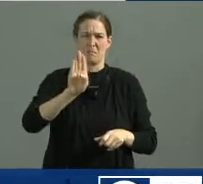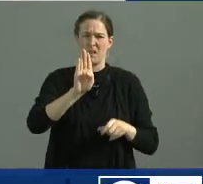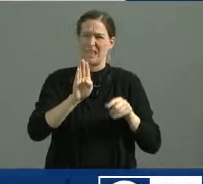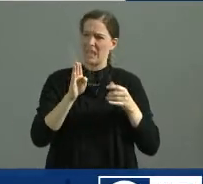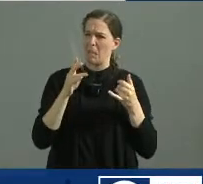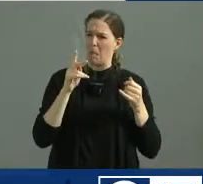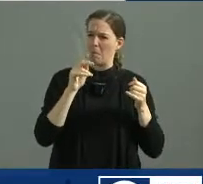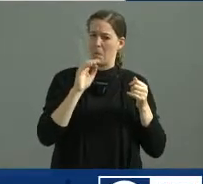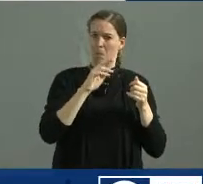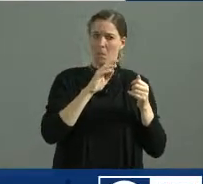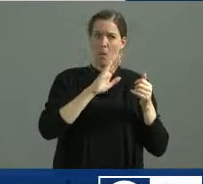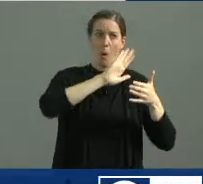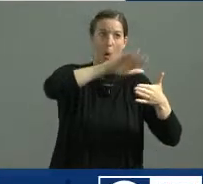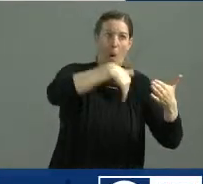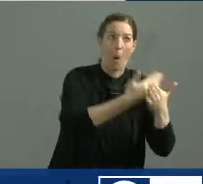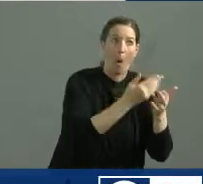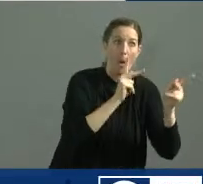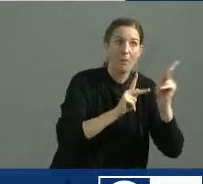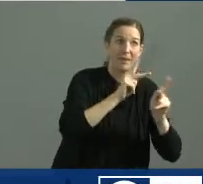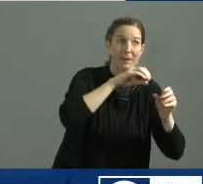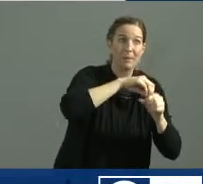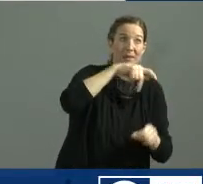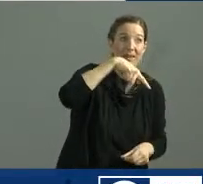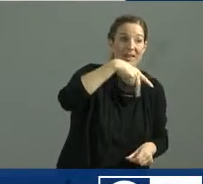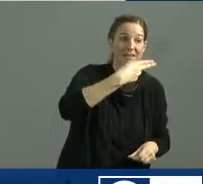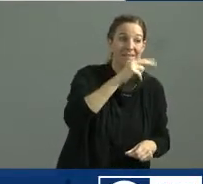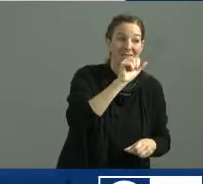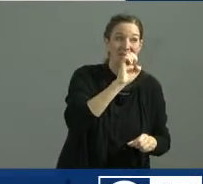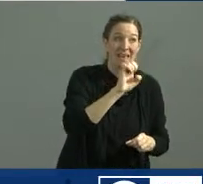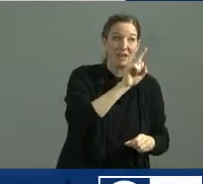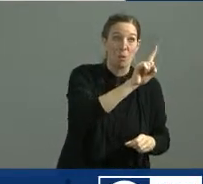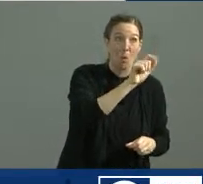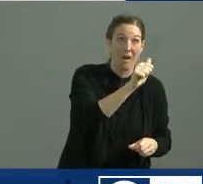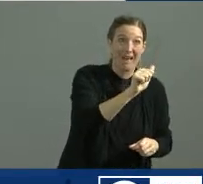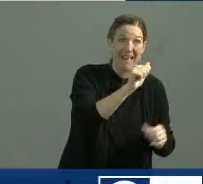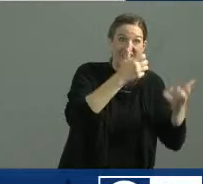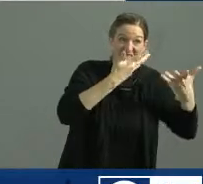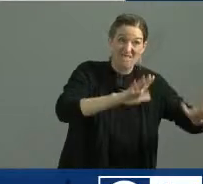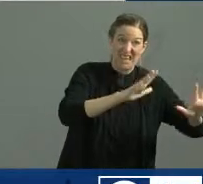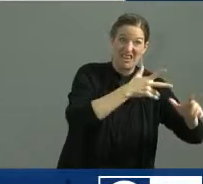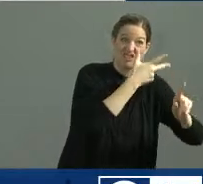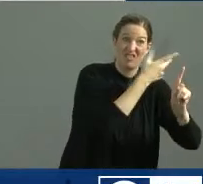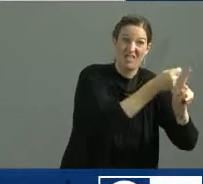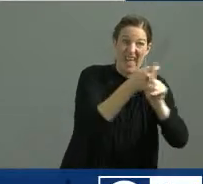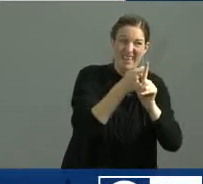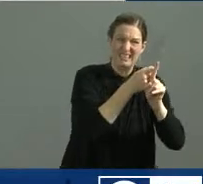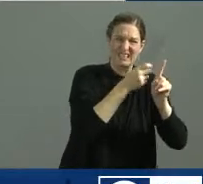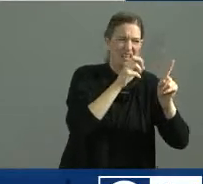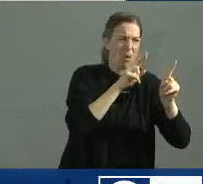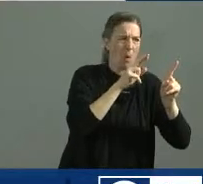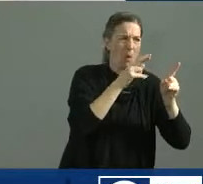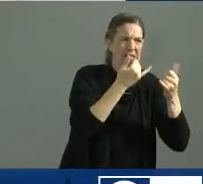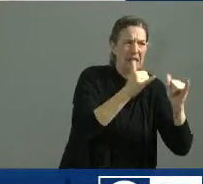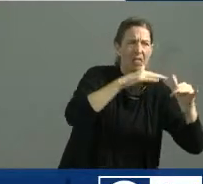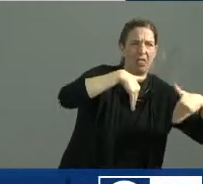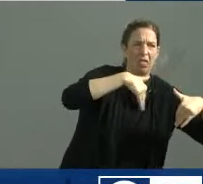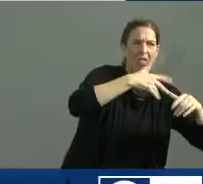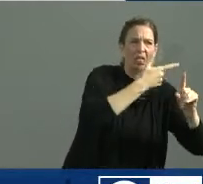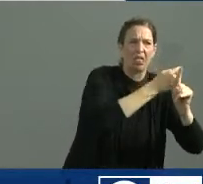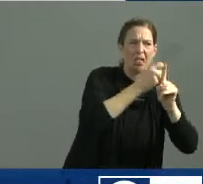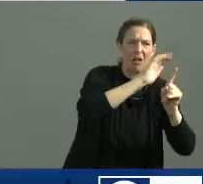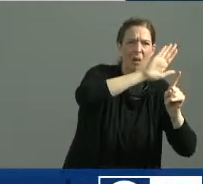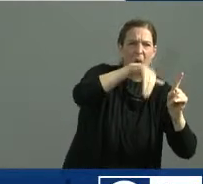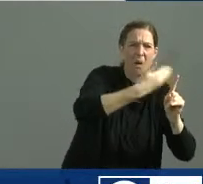What is going on there? I mean, if we're moving into 1B and we haven't even vaccinated half the people in in the 1A? What's happening?